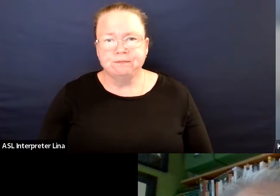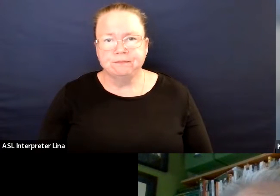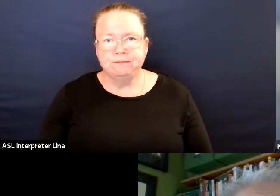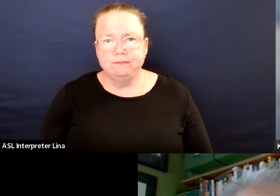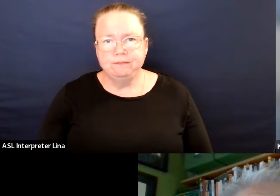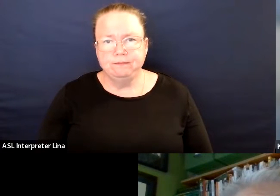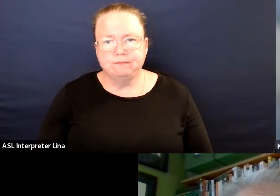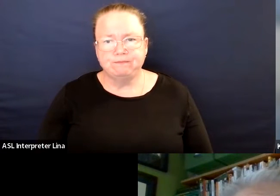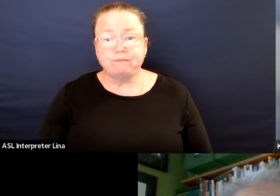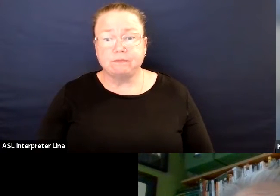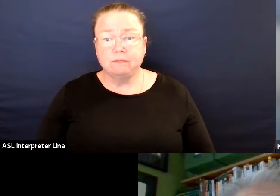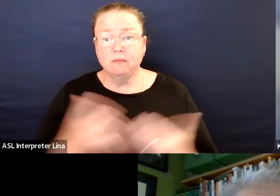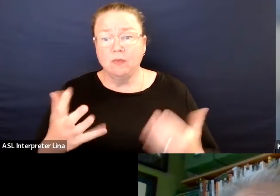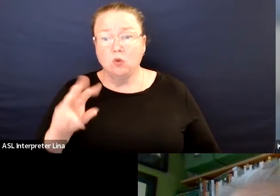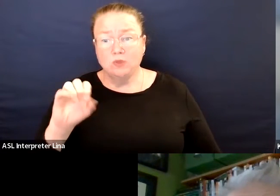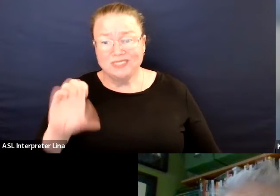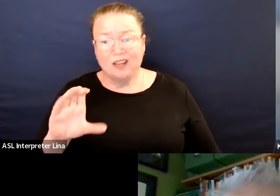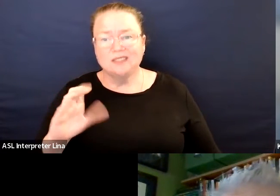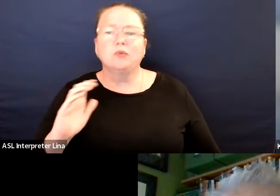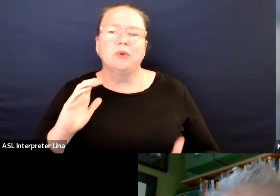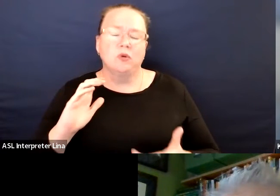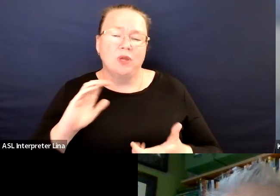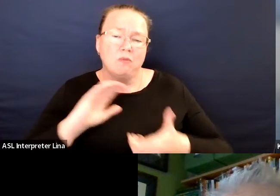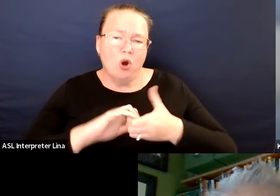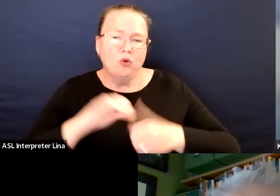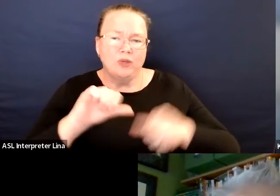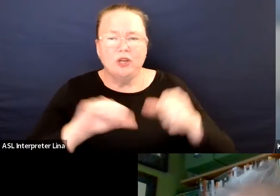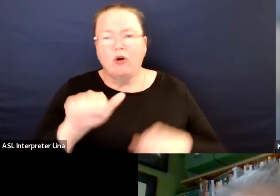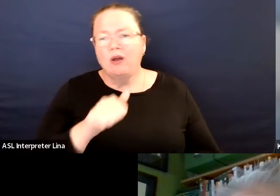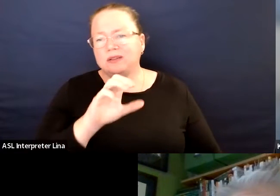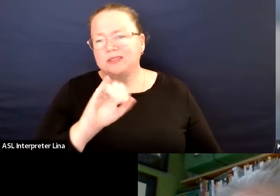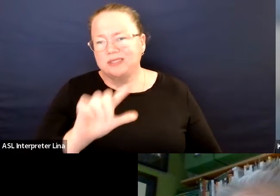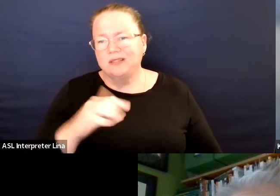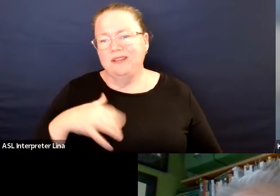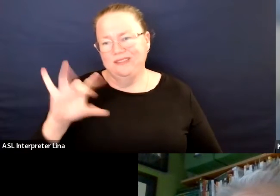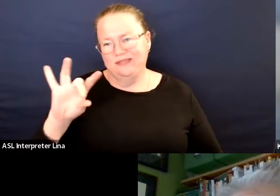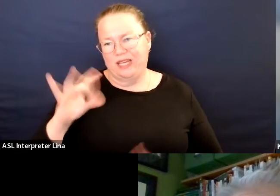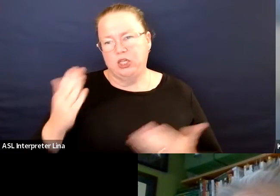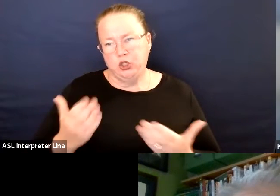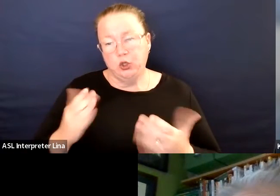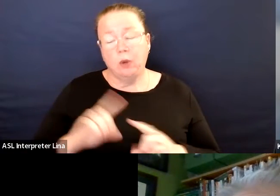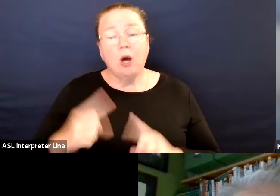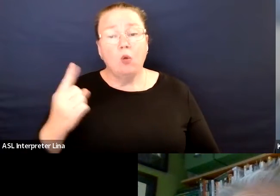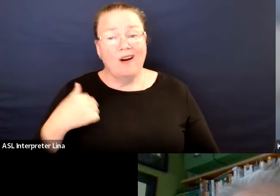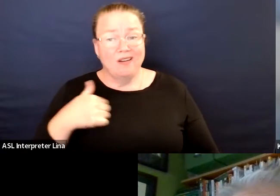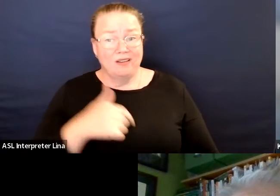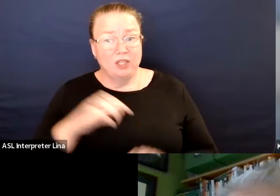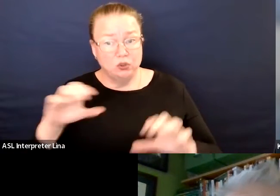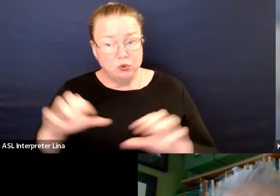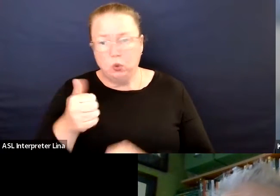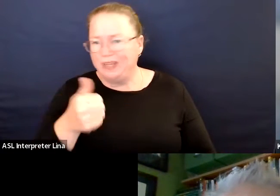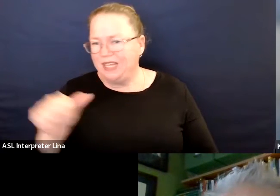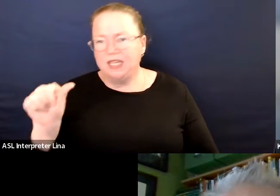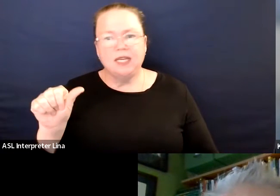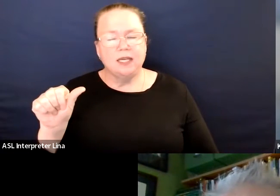And here in Wisconsin too, we help to partner with one another with our independent living centers. We have 8 here. But when one of us is doing any kind